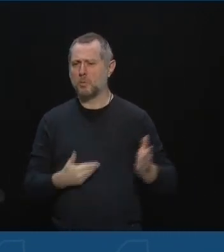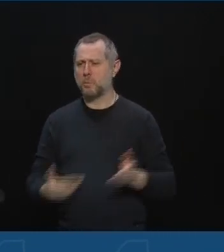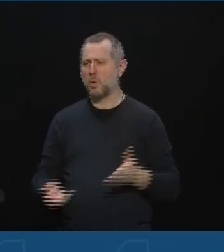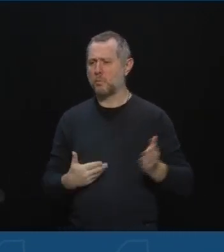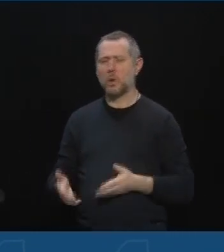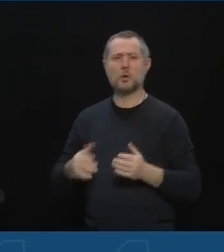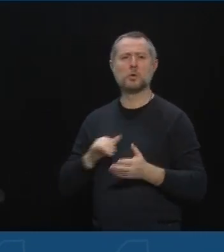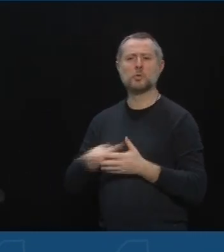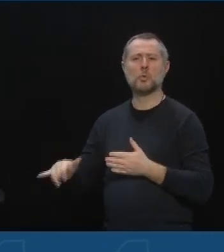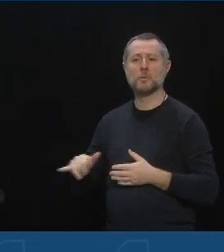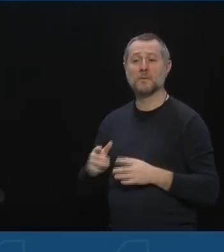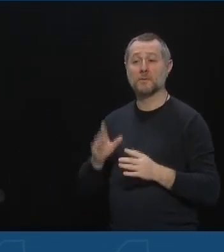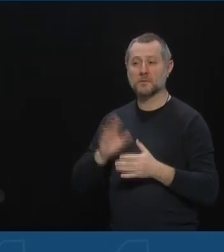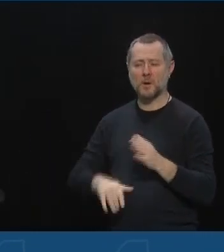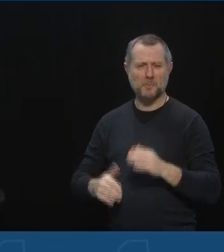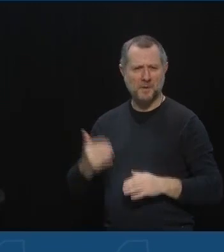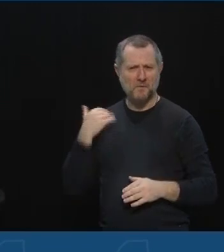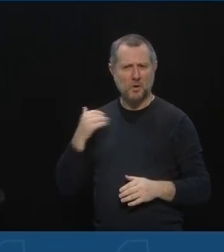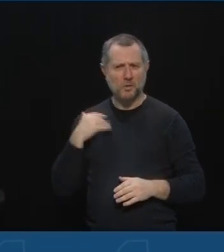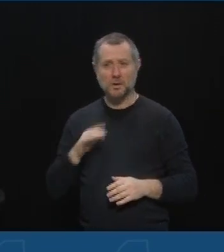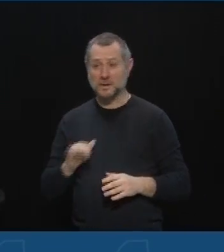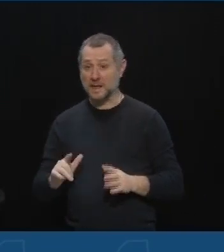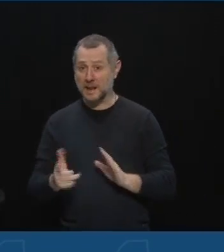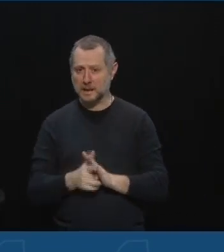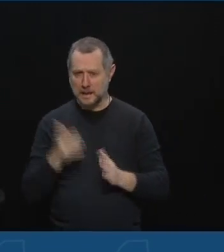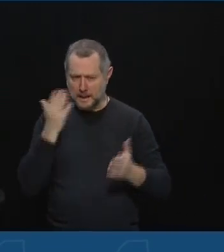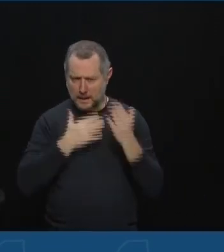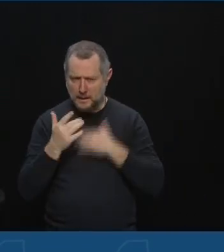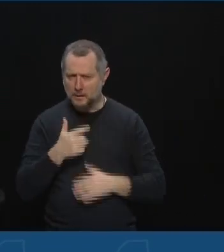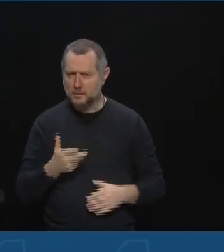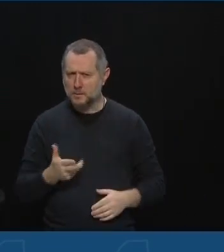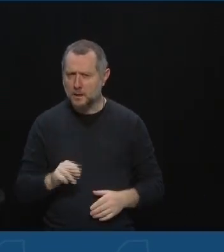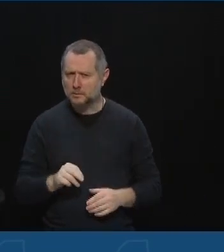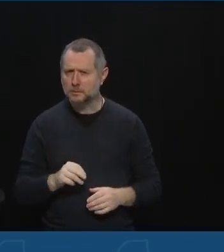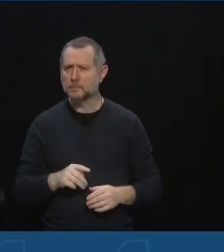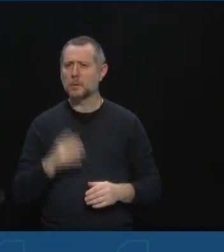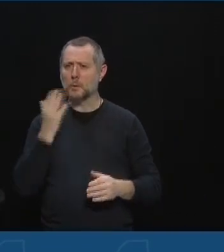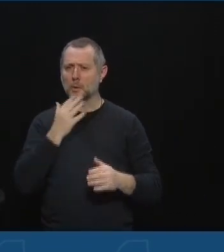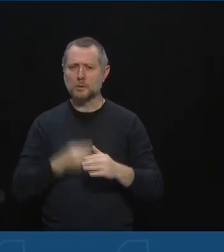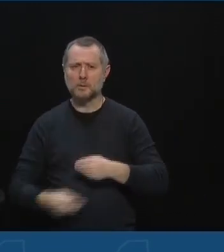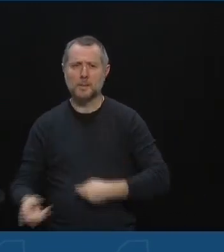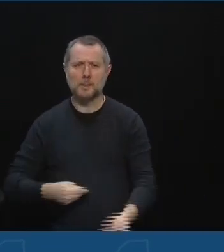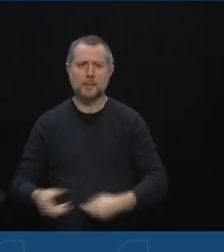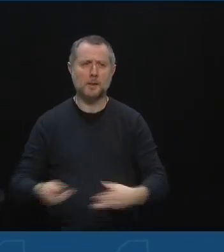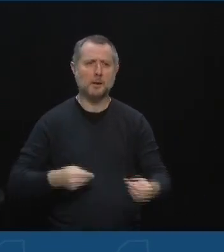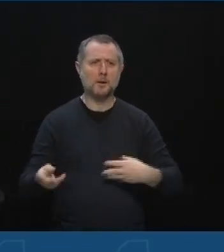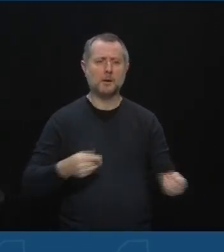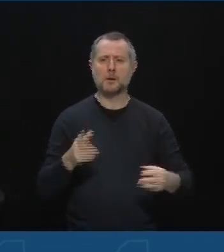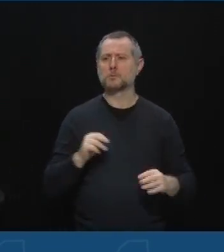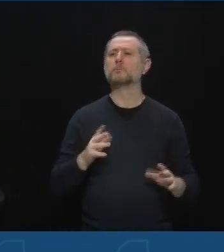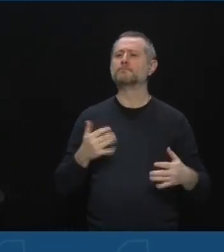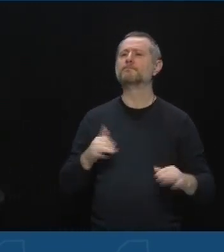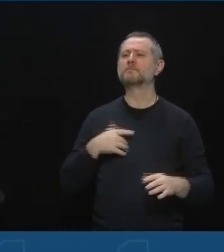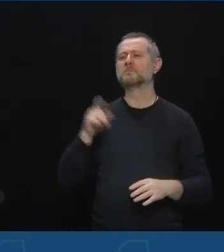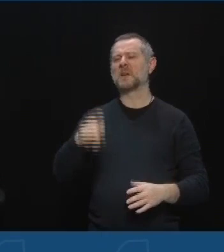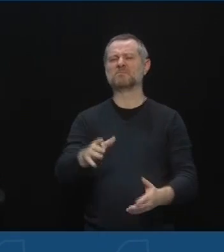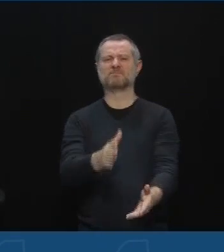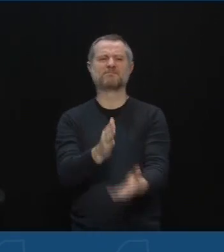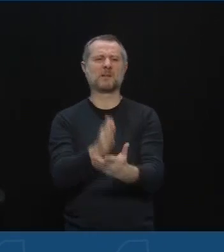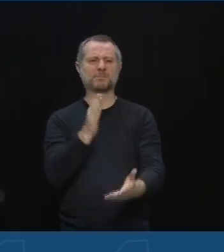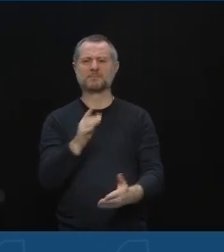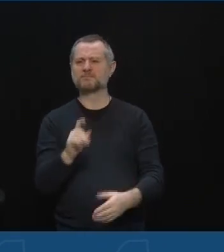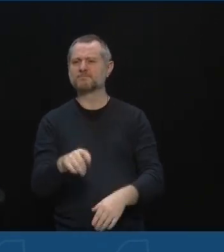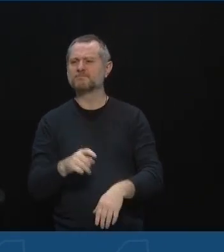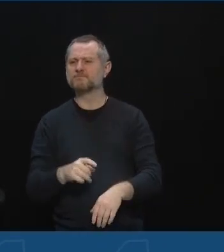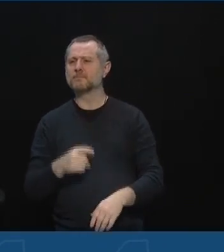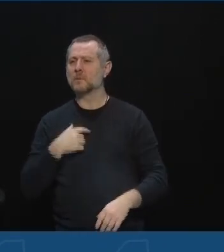ever before. And people are buying the guns on the streets. The gun trade is very robust, and we have to cut it off. So we're going to be hopefully